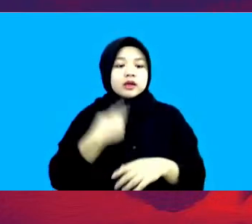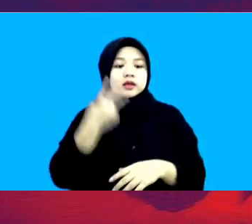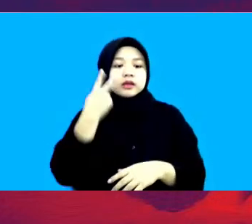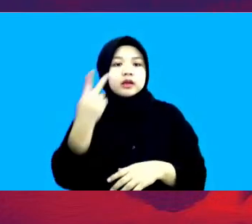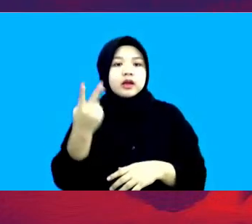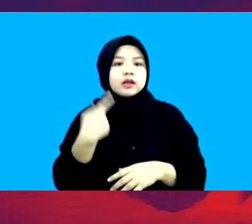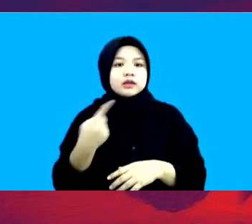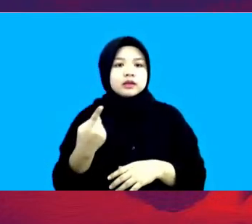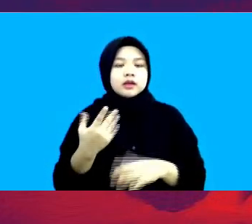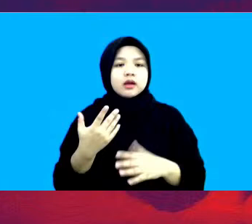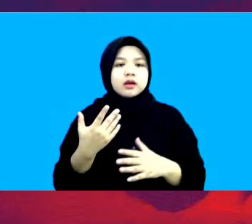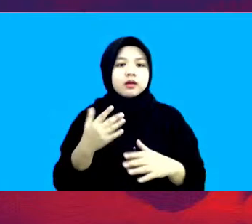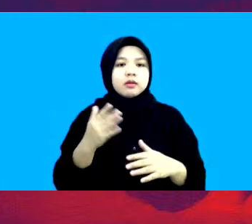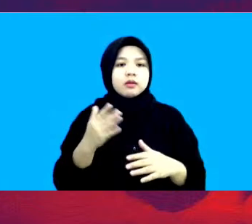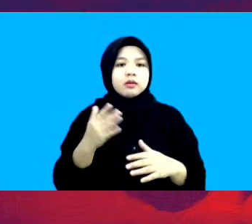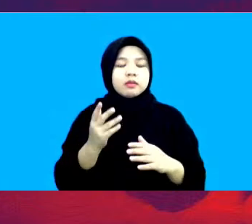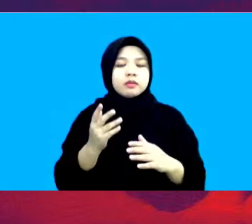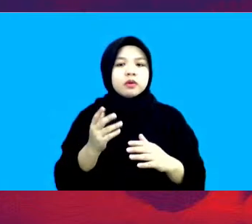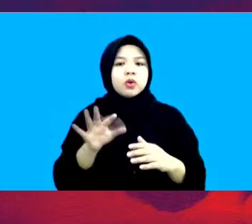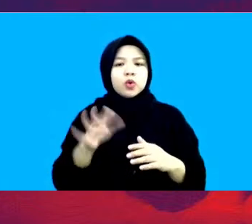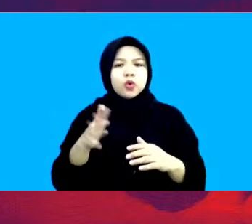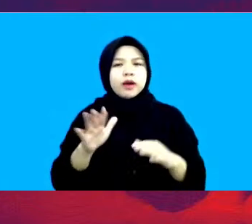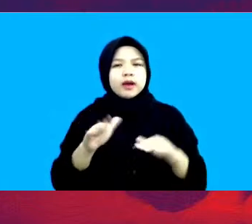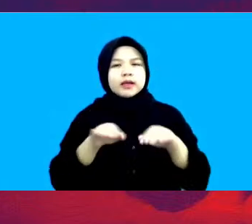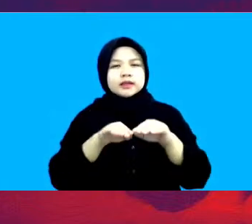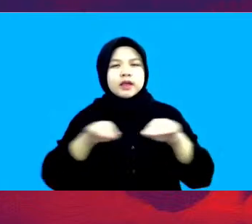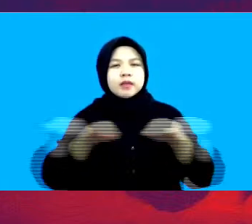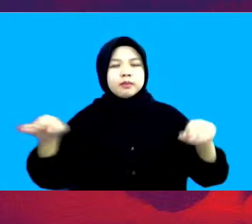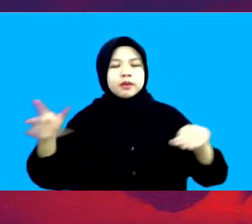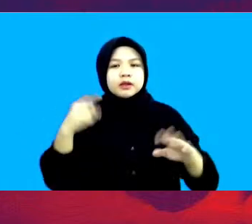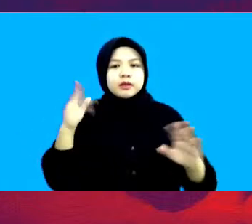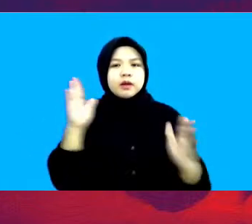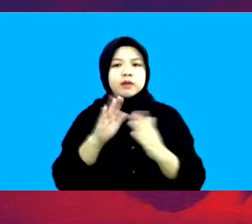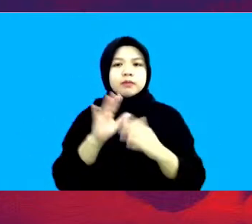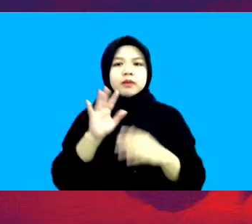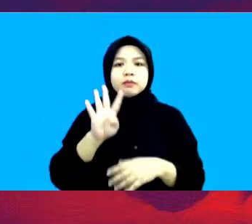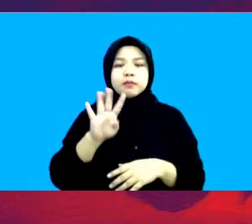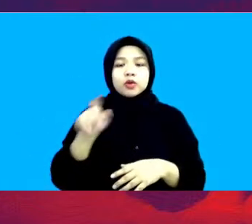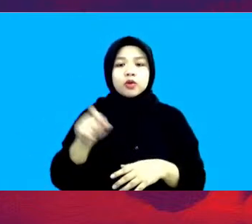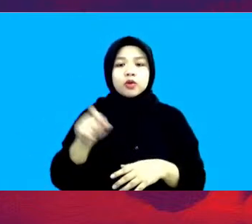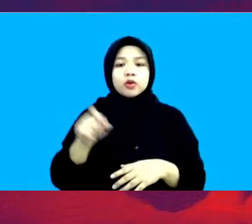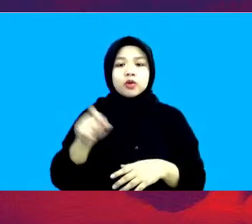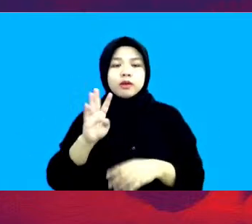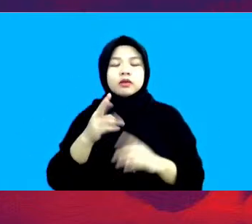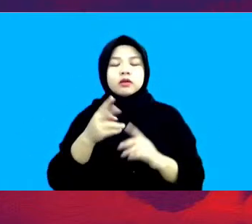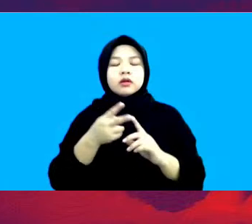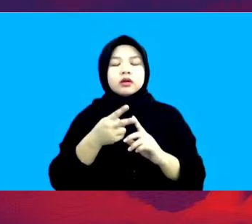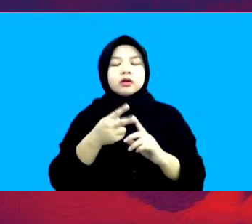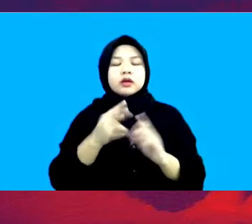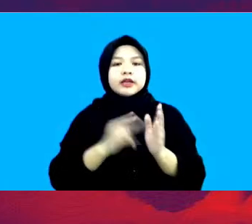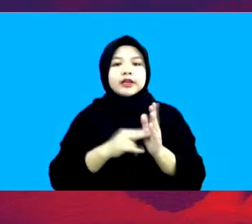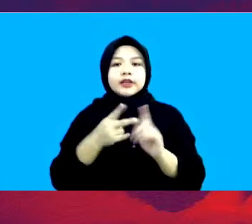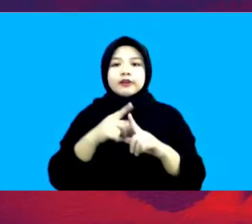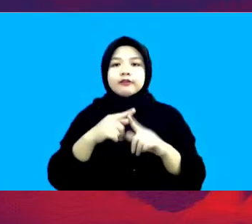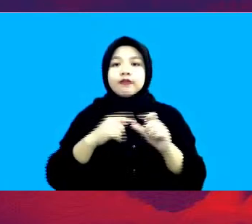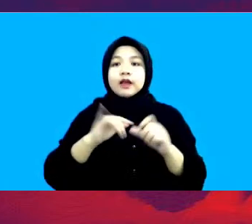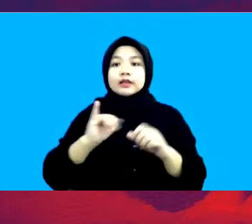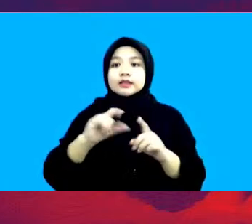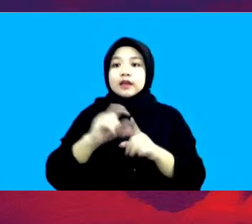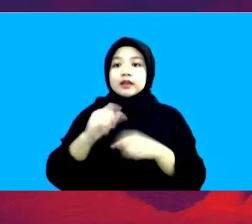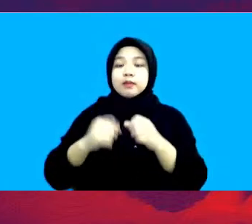quite stable, we are now facing 4.4 inflation based on last month data. We are expecting that